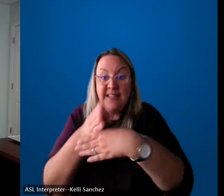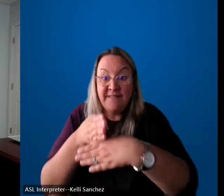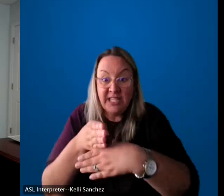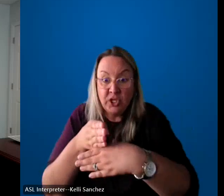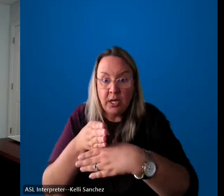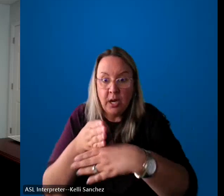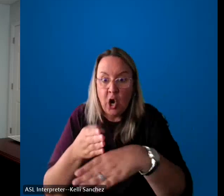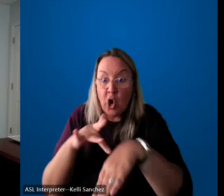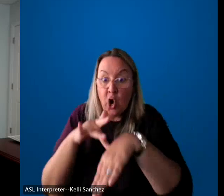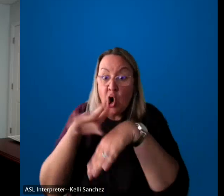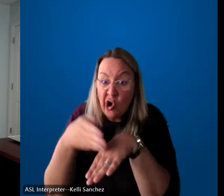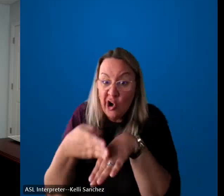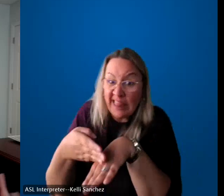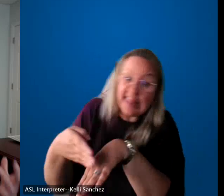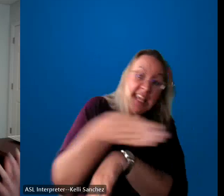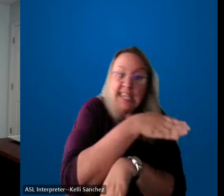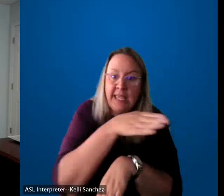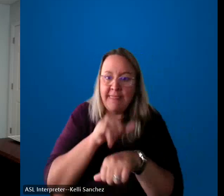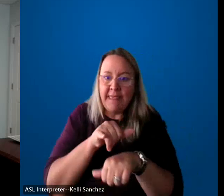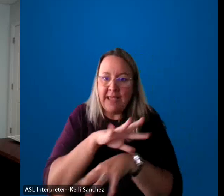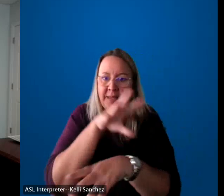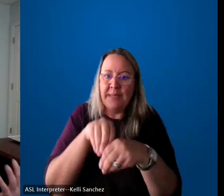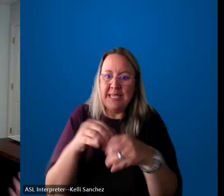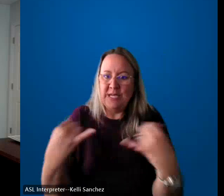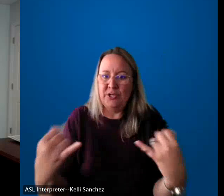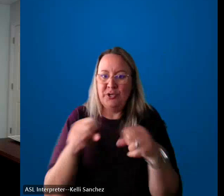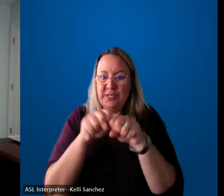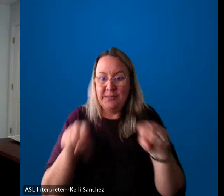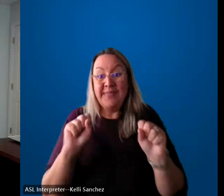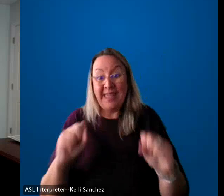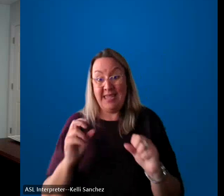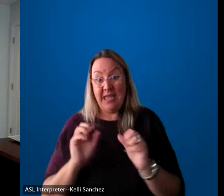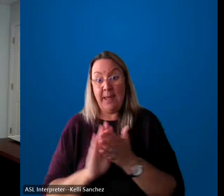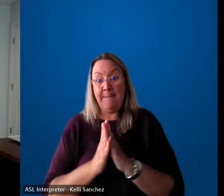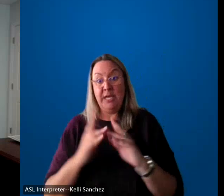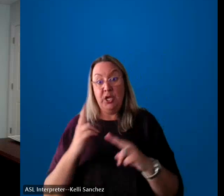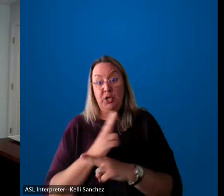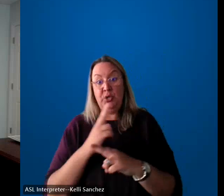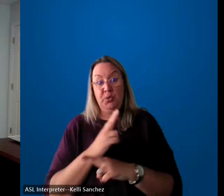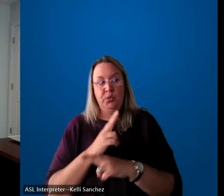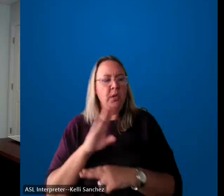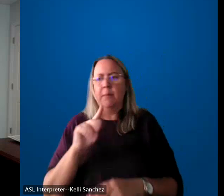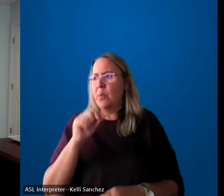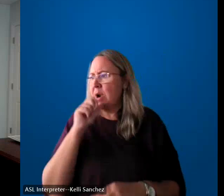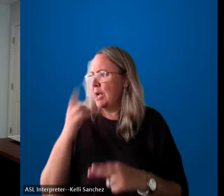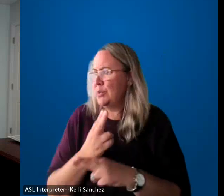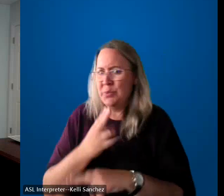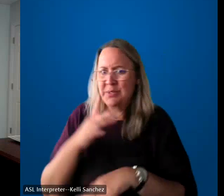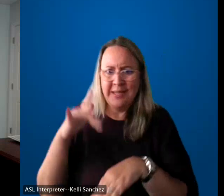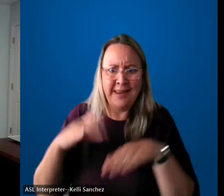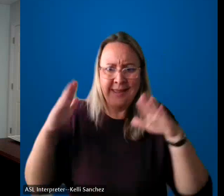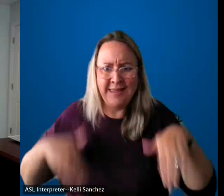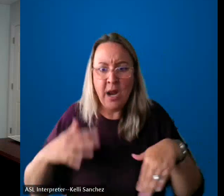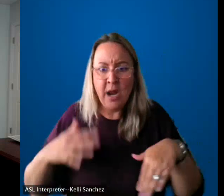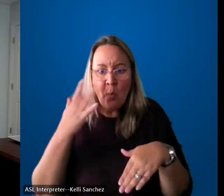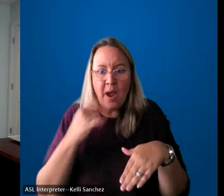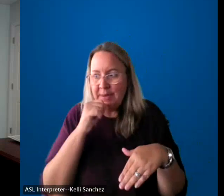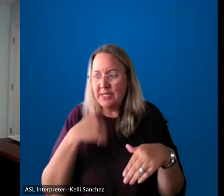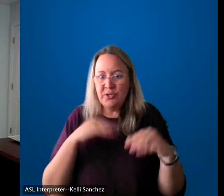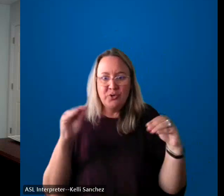be embedded into current systems that can be utilized, but we're just not utilizing because we have not